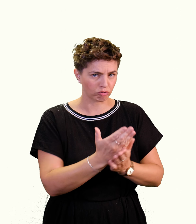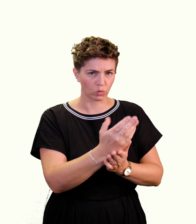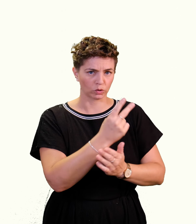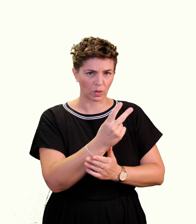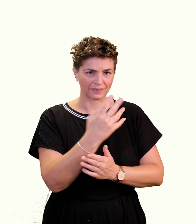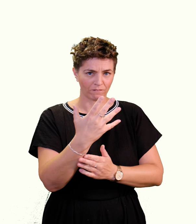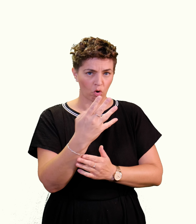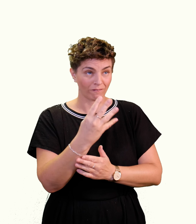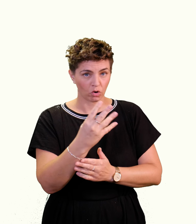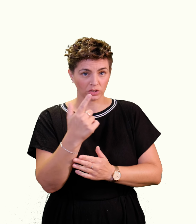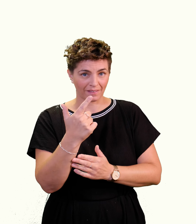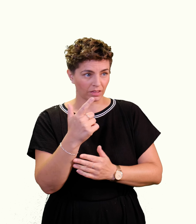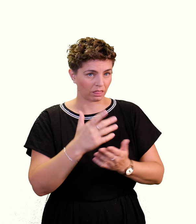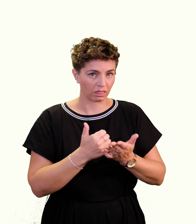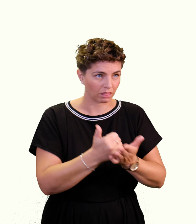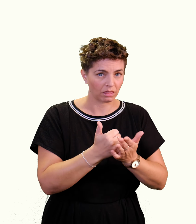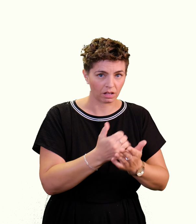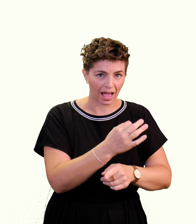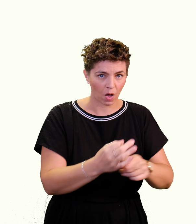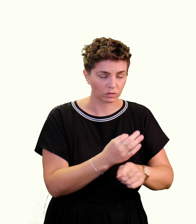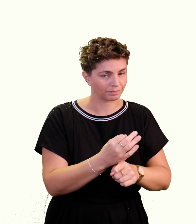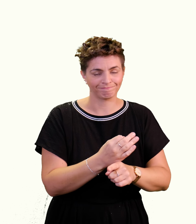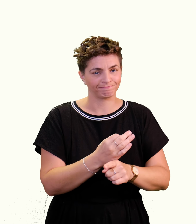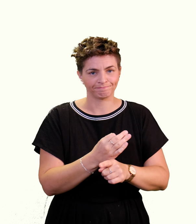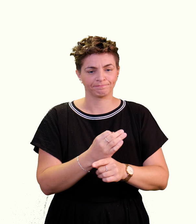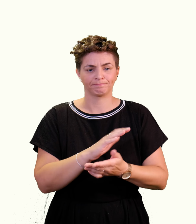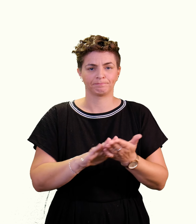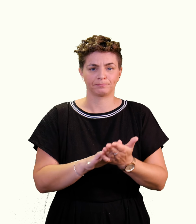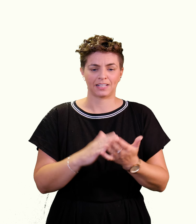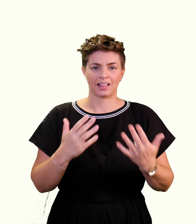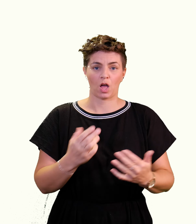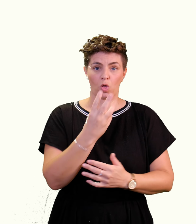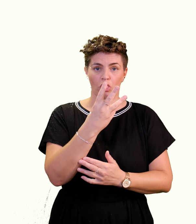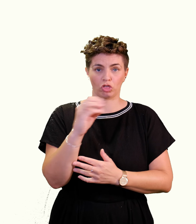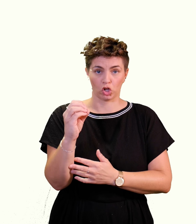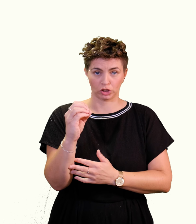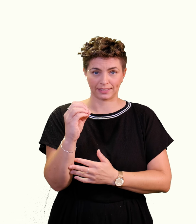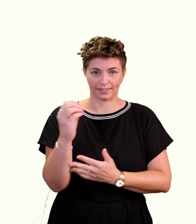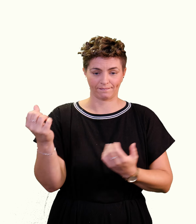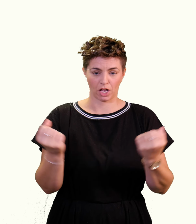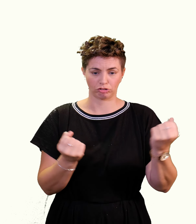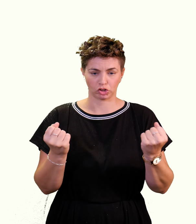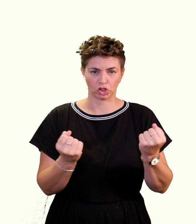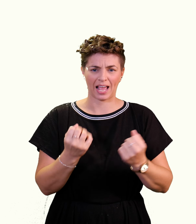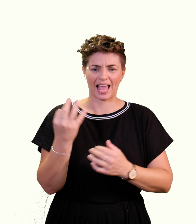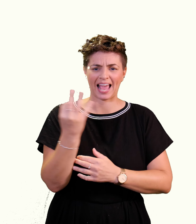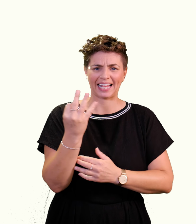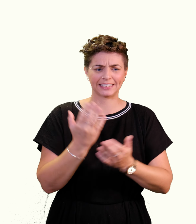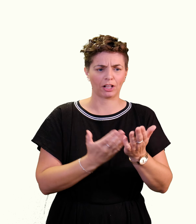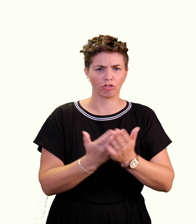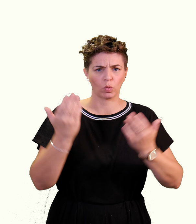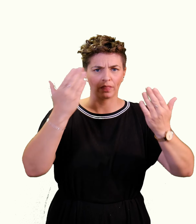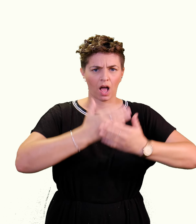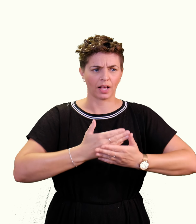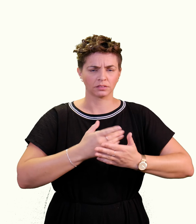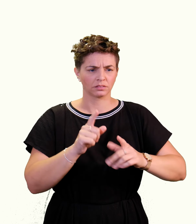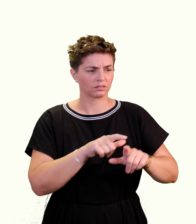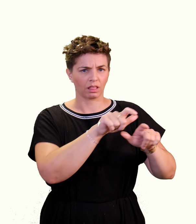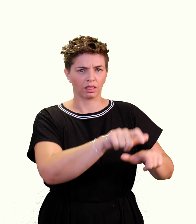24-7 around the clock. To put it in context of those 30 currently fire engines, 18 at night